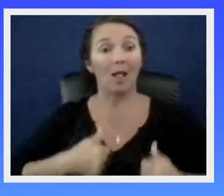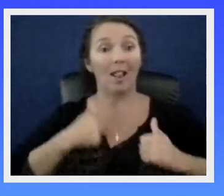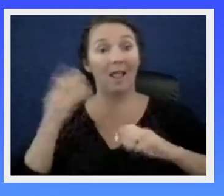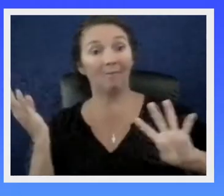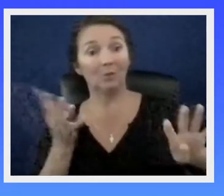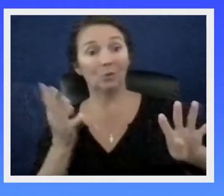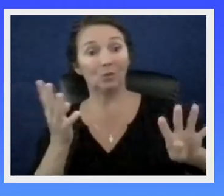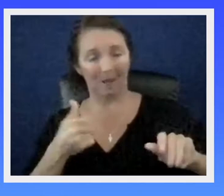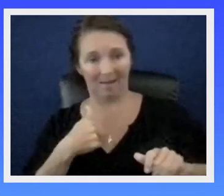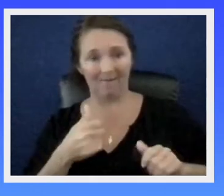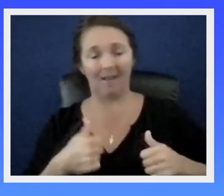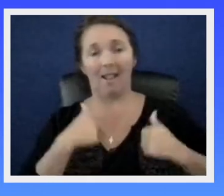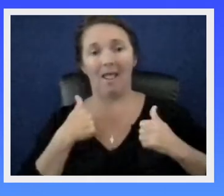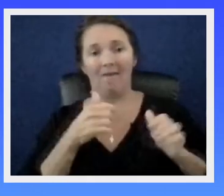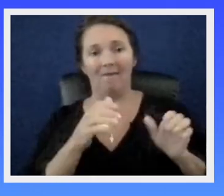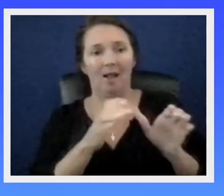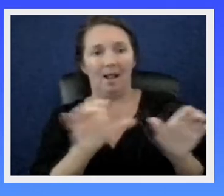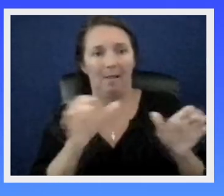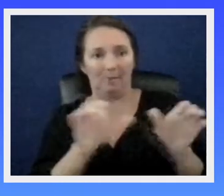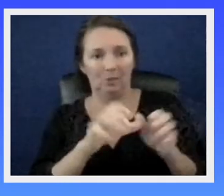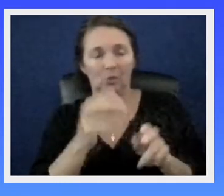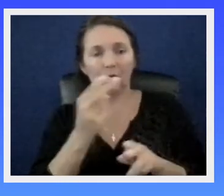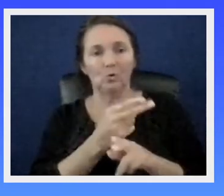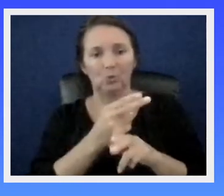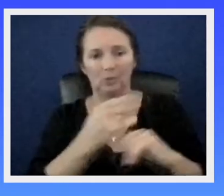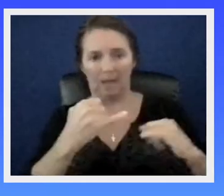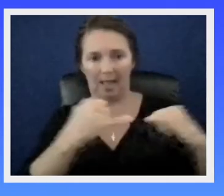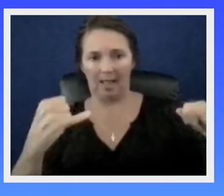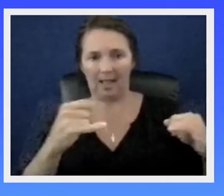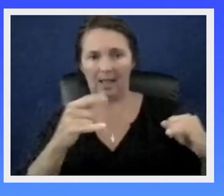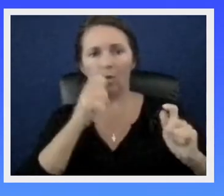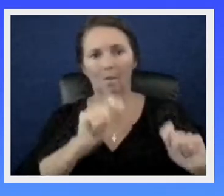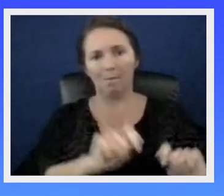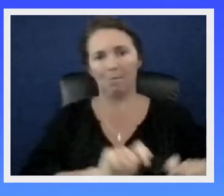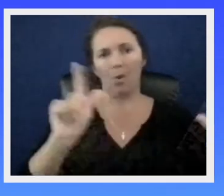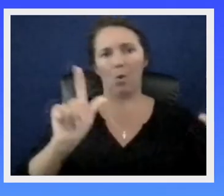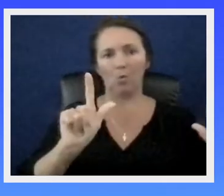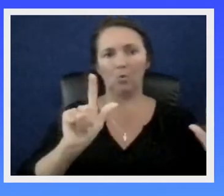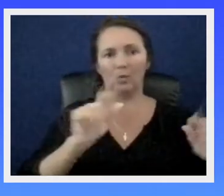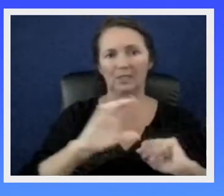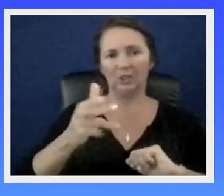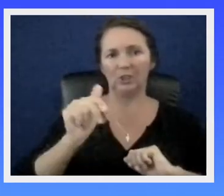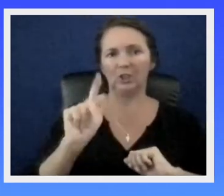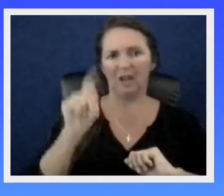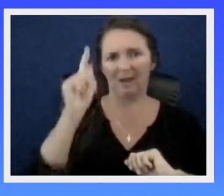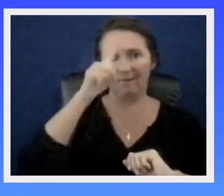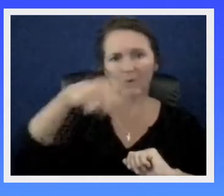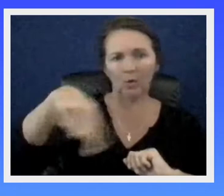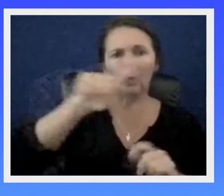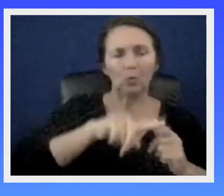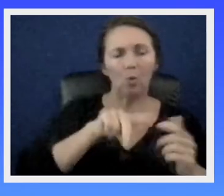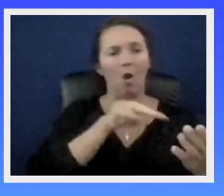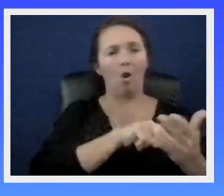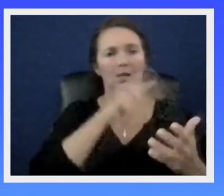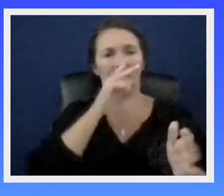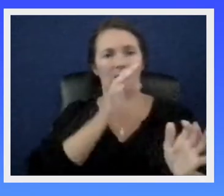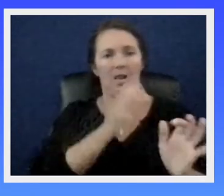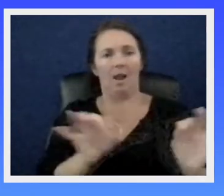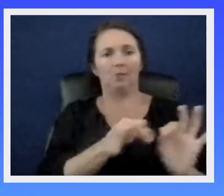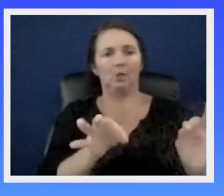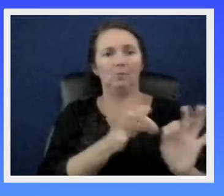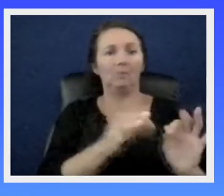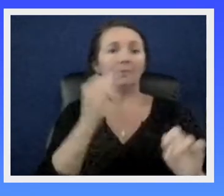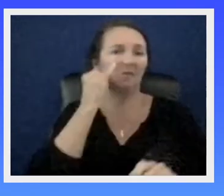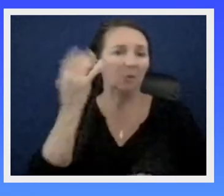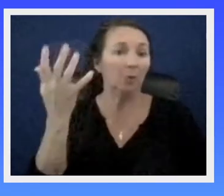captions can be accessed using a link that I believe they're about to put in the chat. So welcome, everybody. I think we'll begin